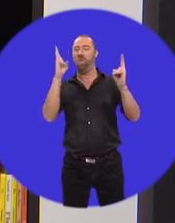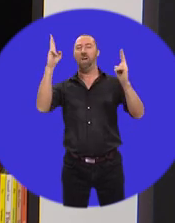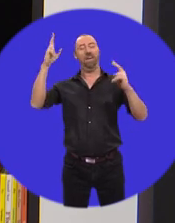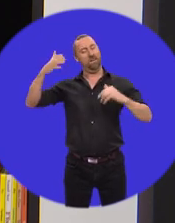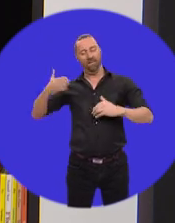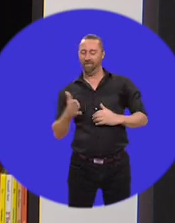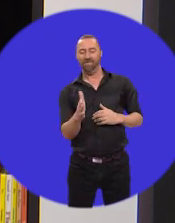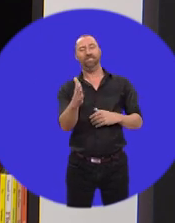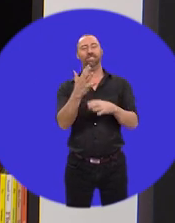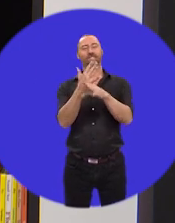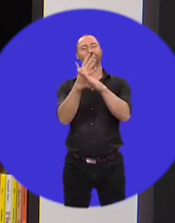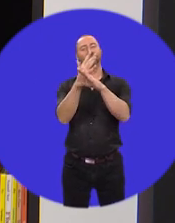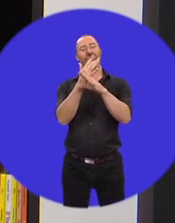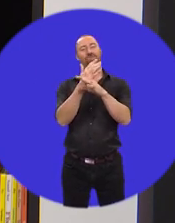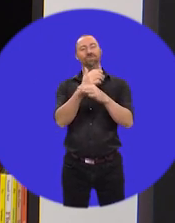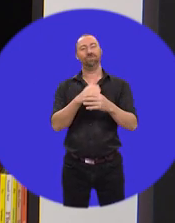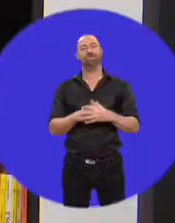just being a fish.